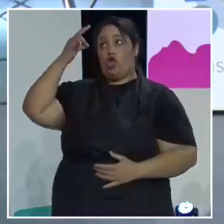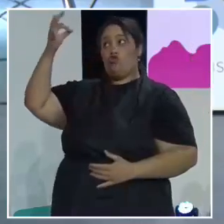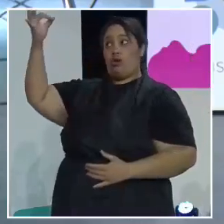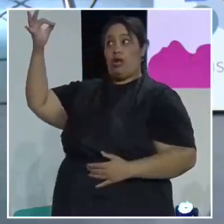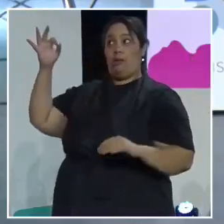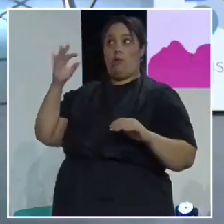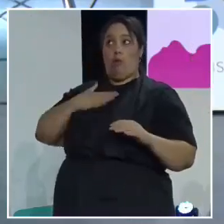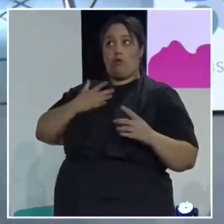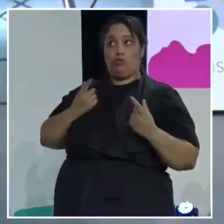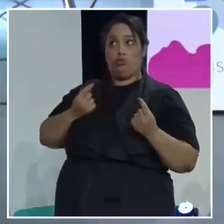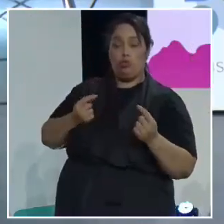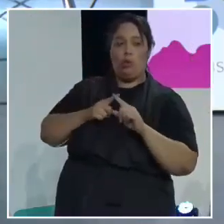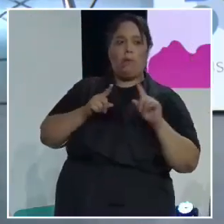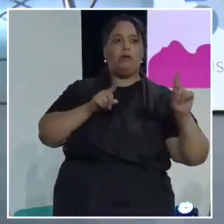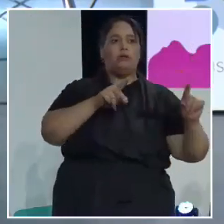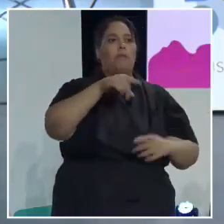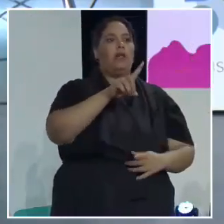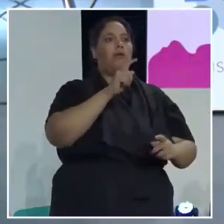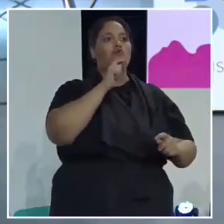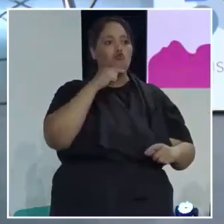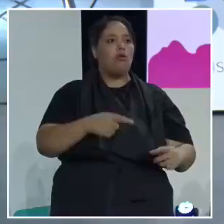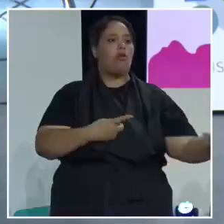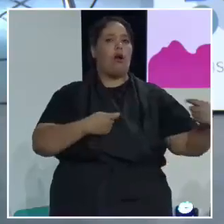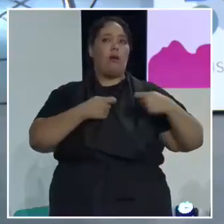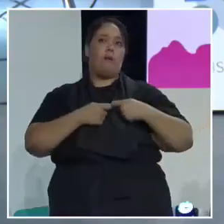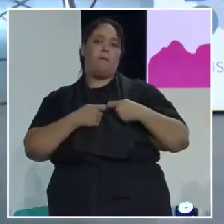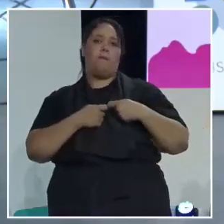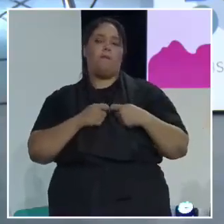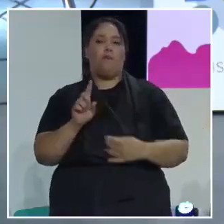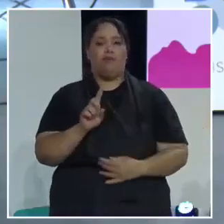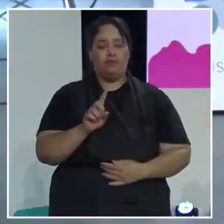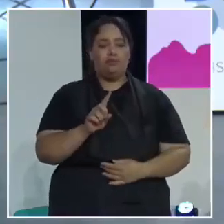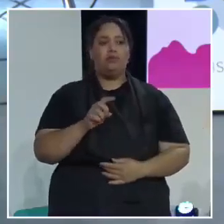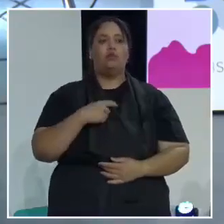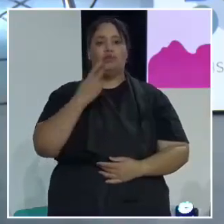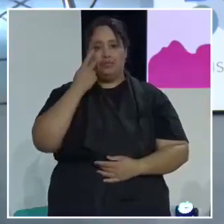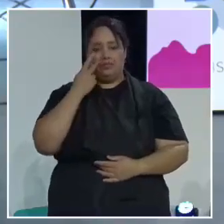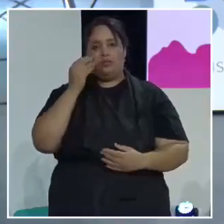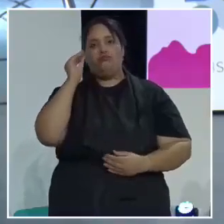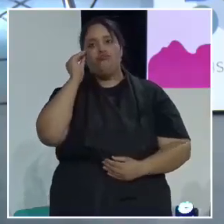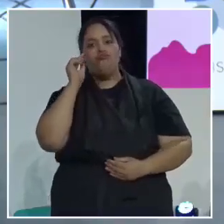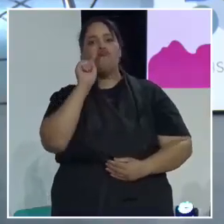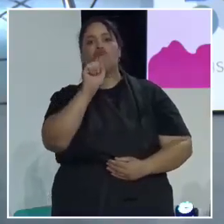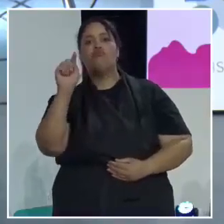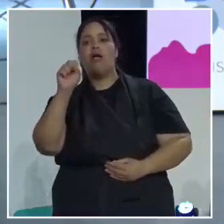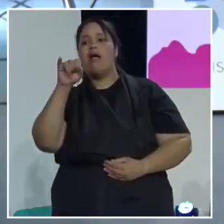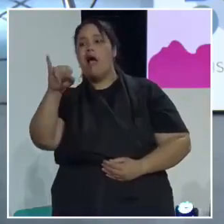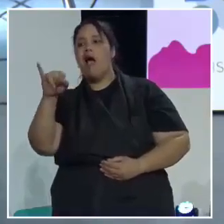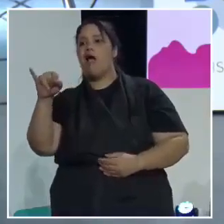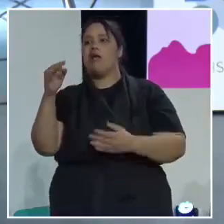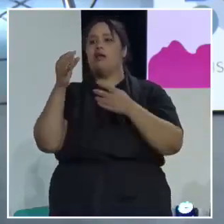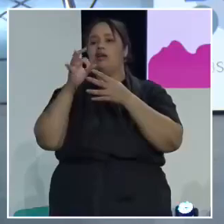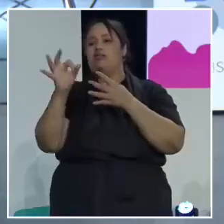the contribution of PDBs. And there are very interesting figures from AI